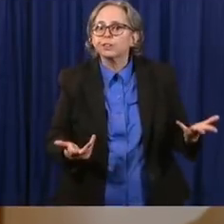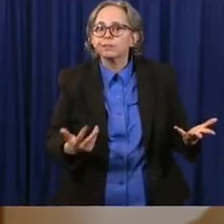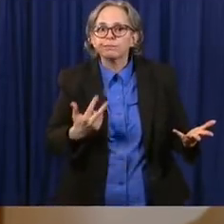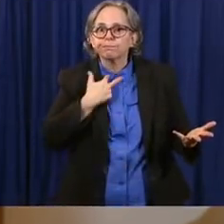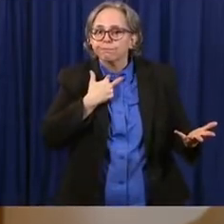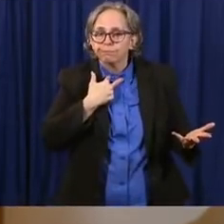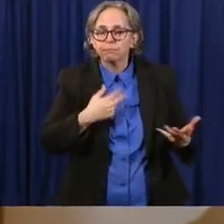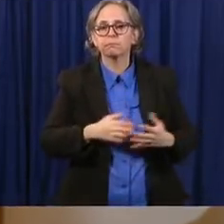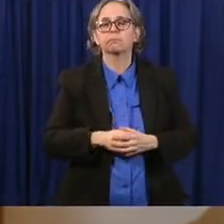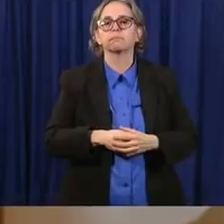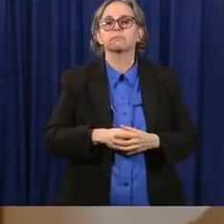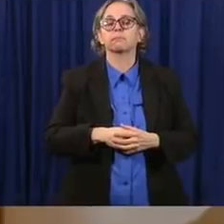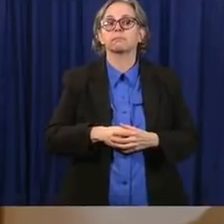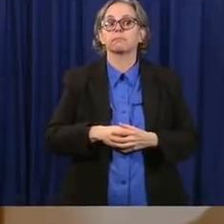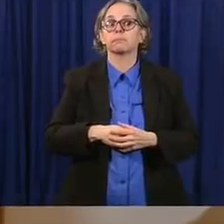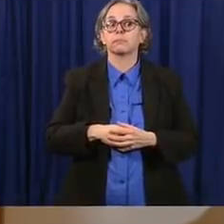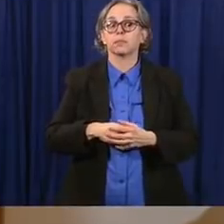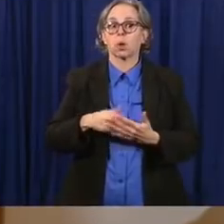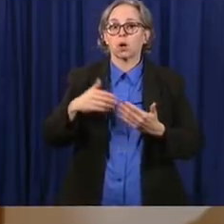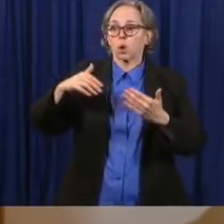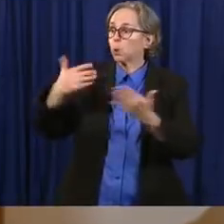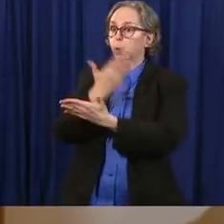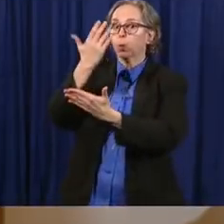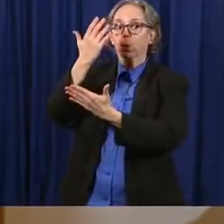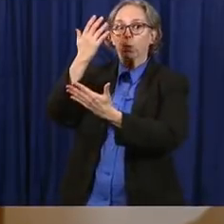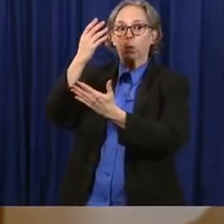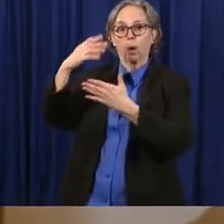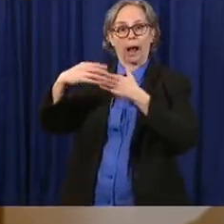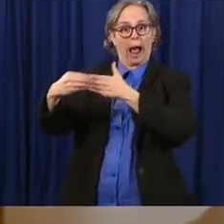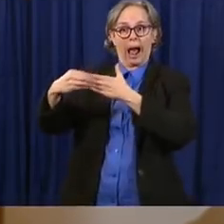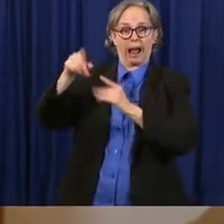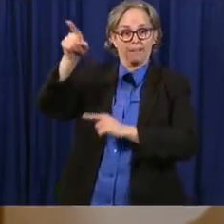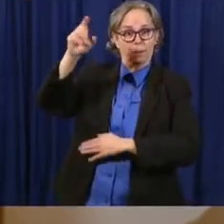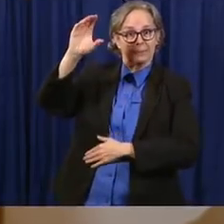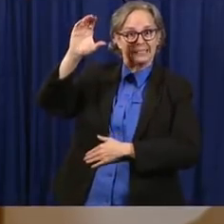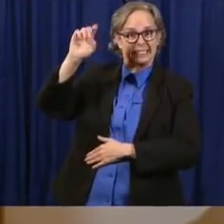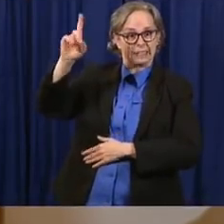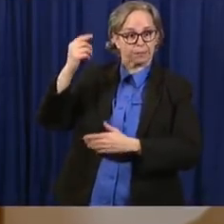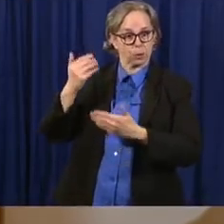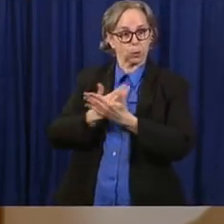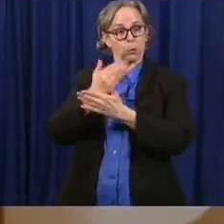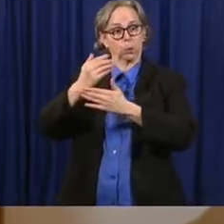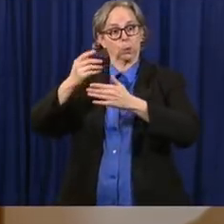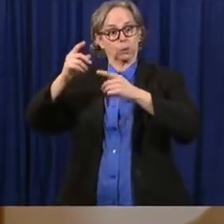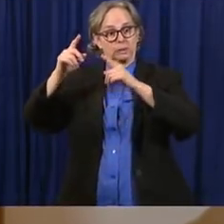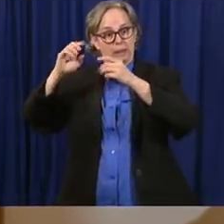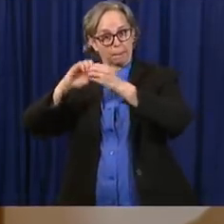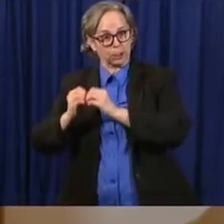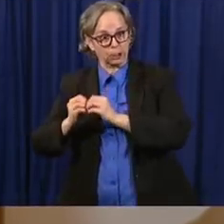COVID-19. So this new method of testing will show up in the second number,